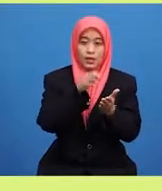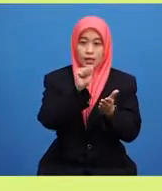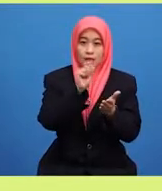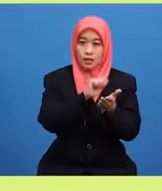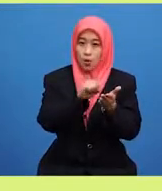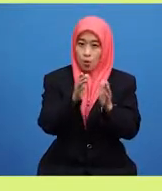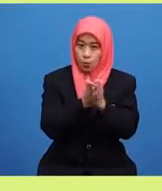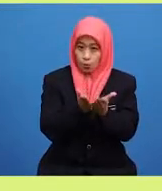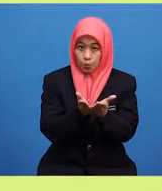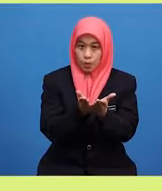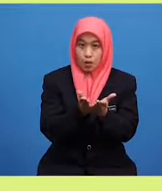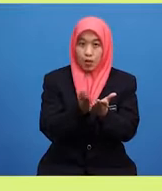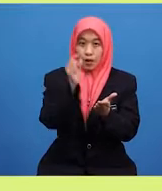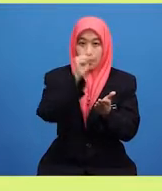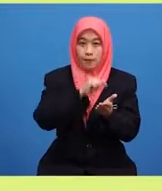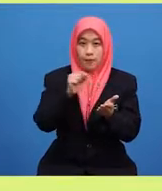a notebook.